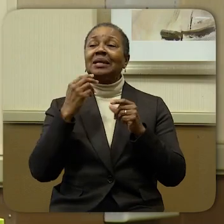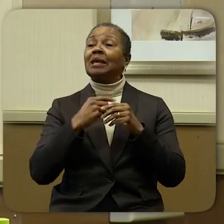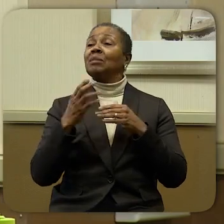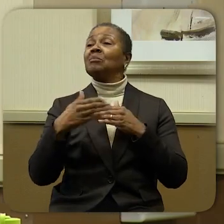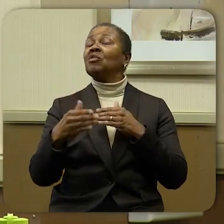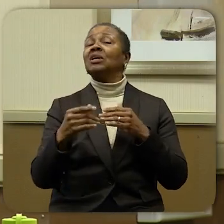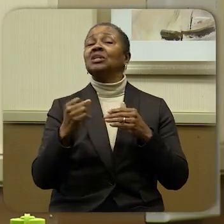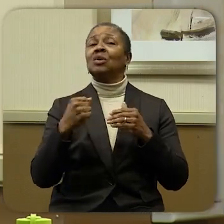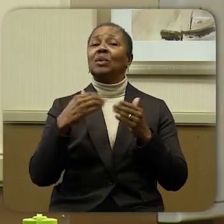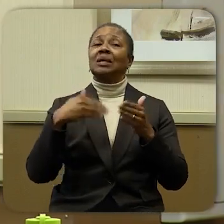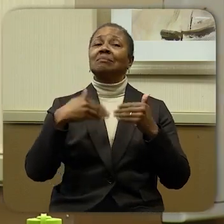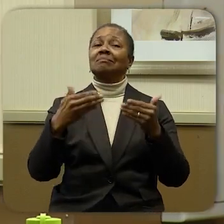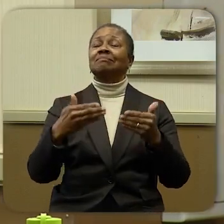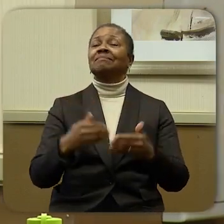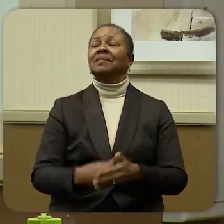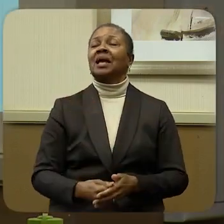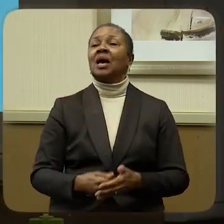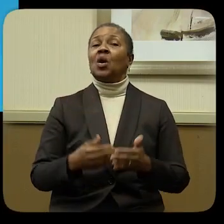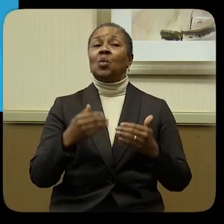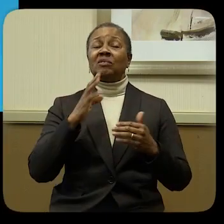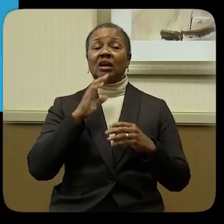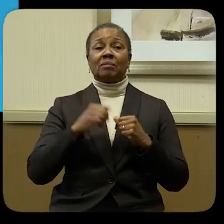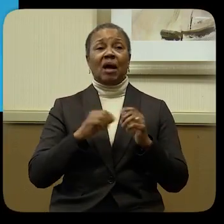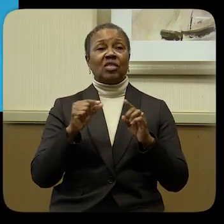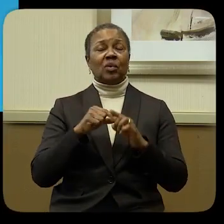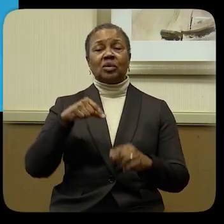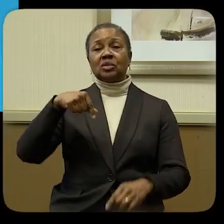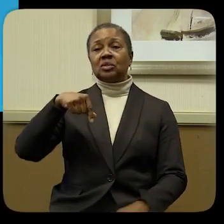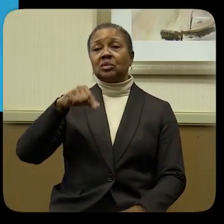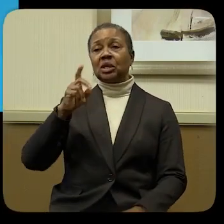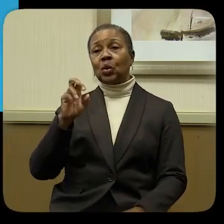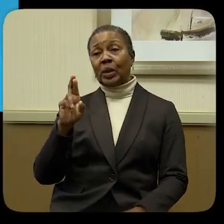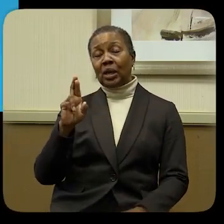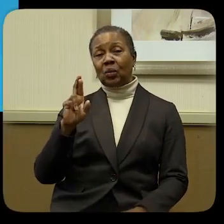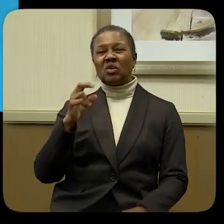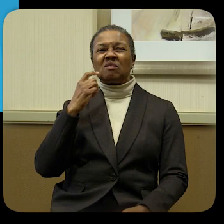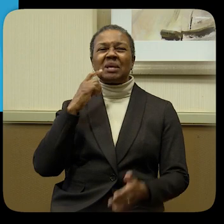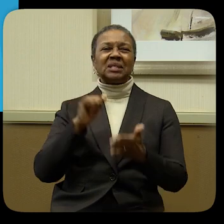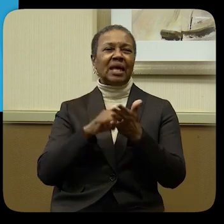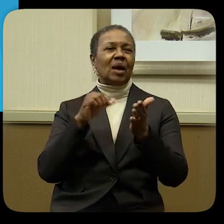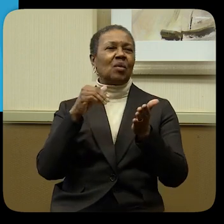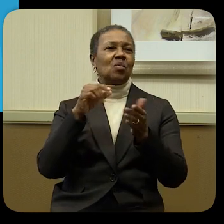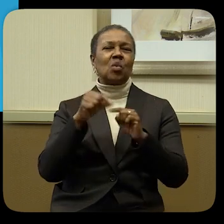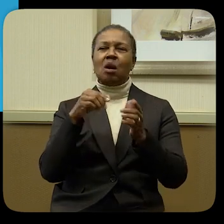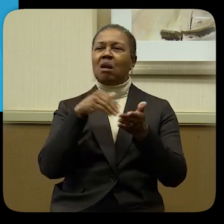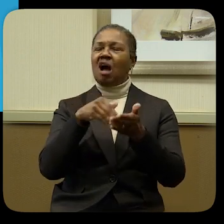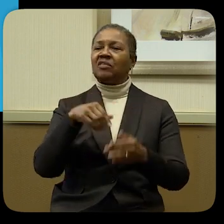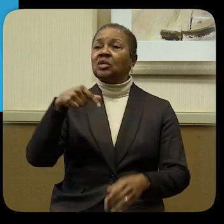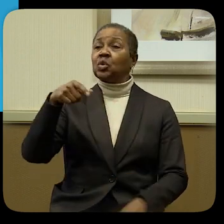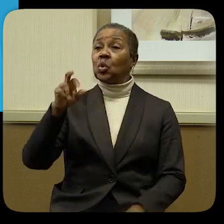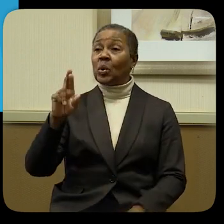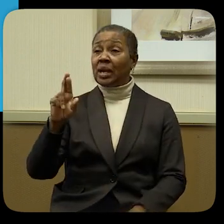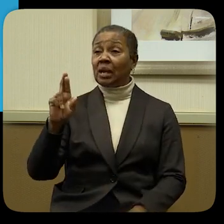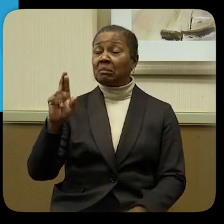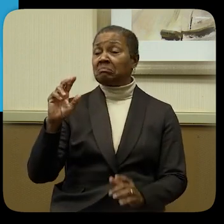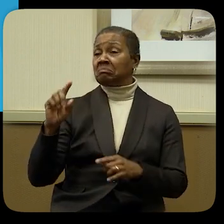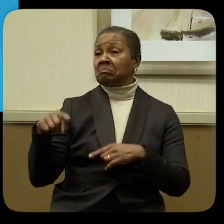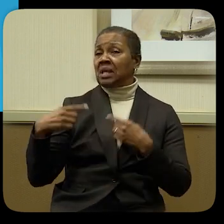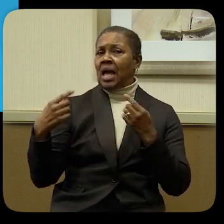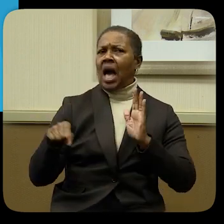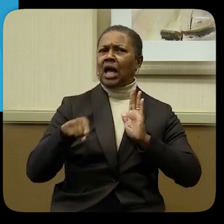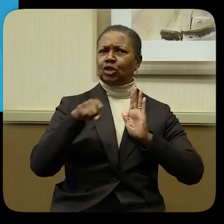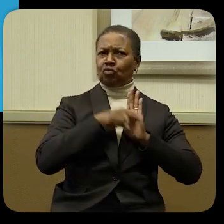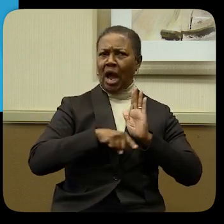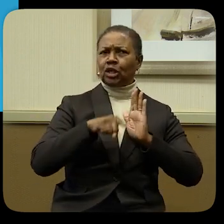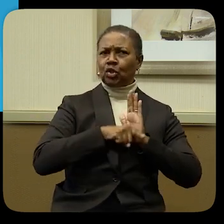can get to the next section. But we have talked about the word queer a lot. And so queer historically has been a